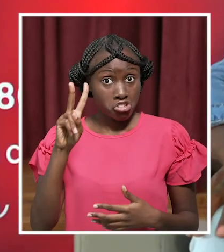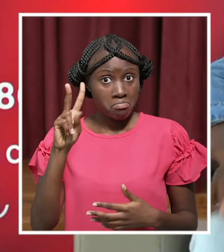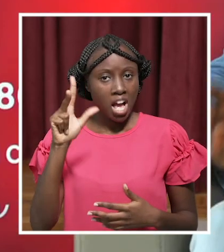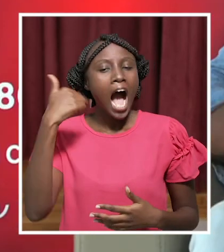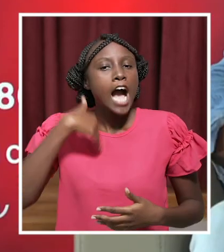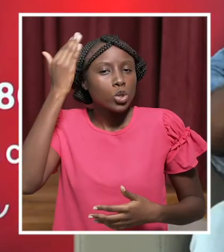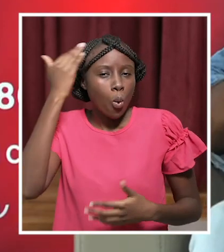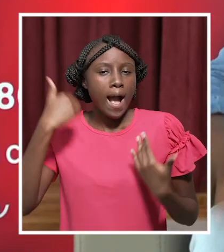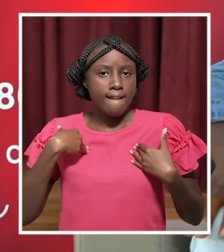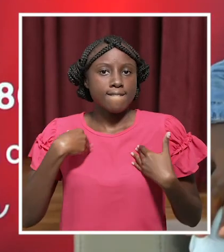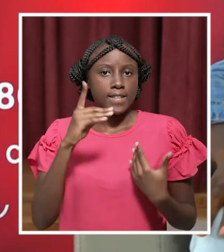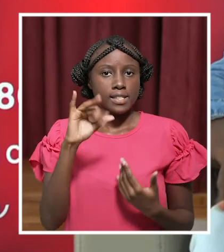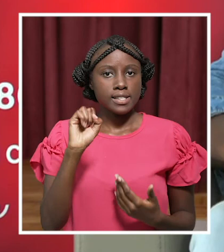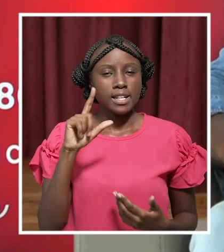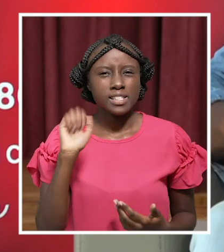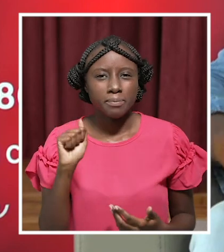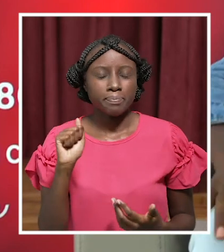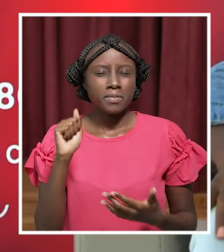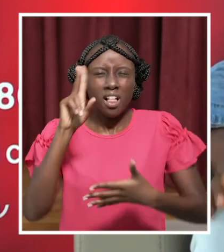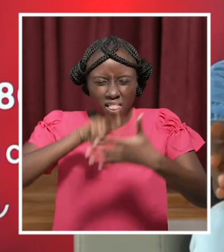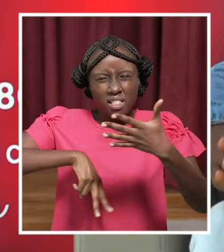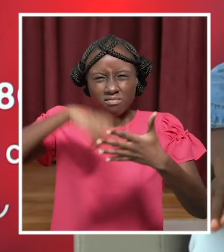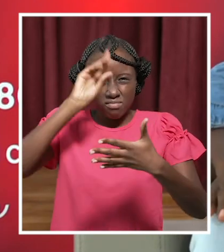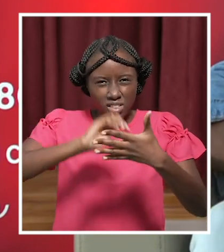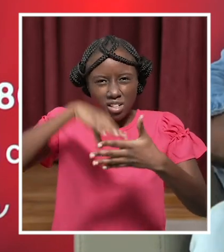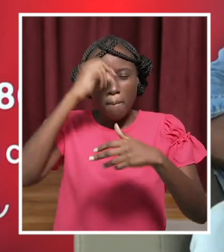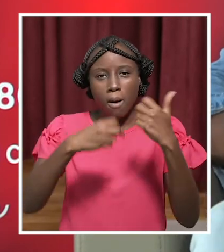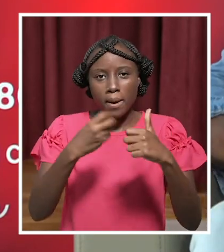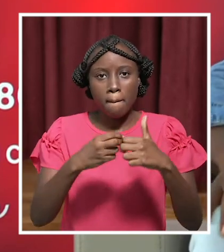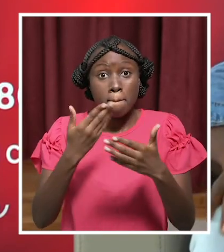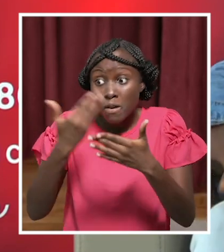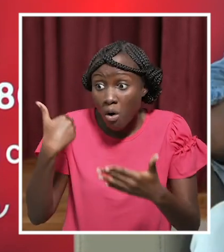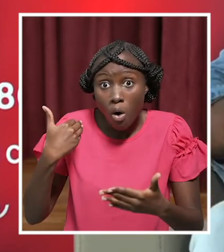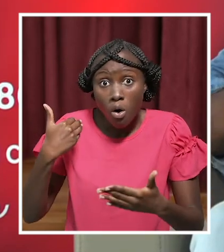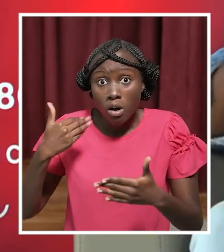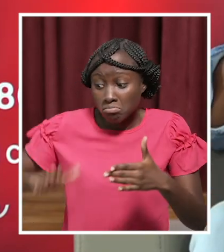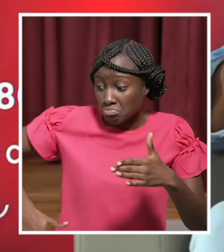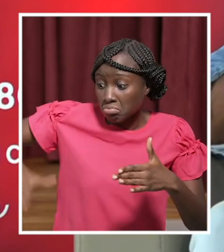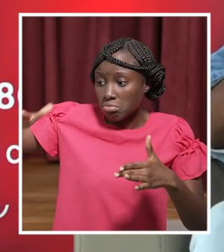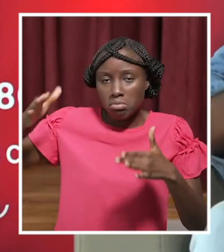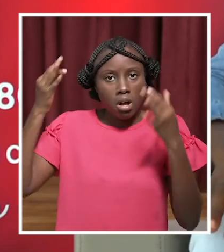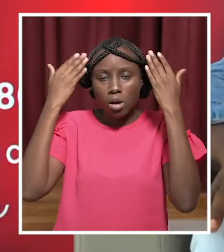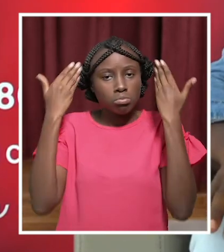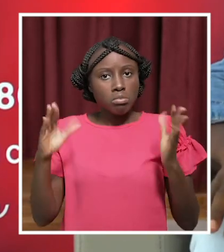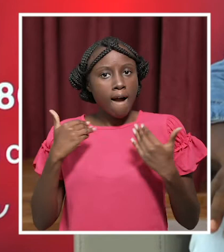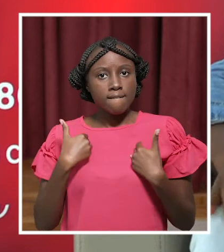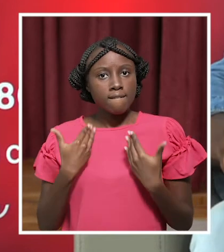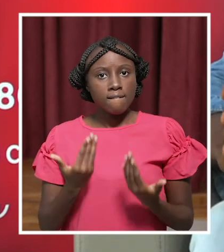Okay. And before that, I didn't think I was going to amount to anything in life. I'm sorry, that was the ultimate. I just said, you know what?